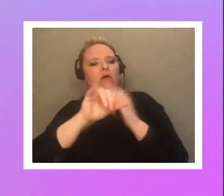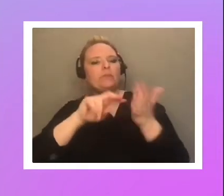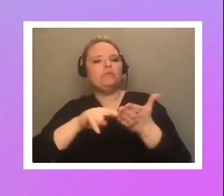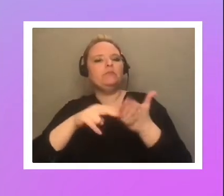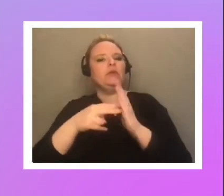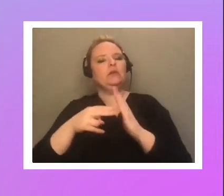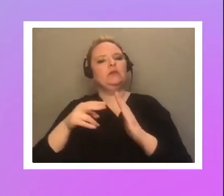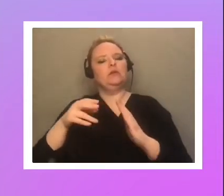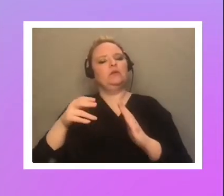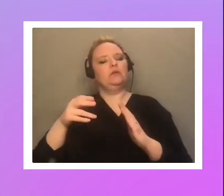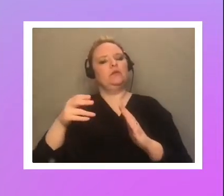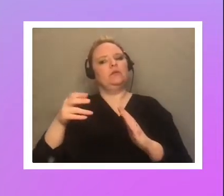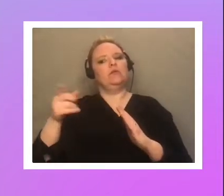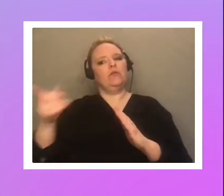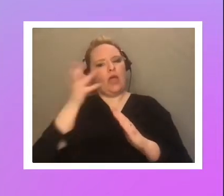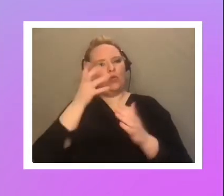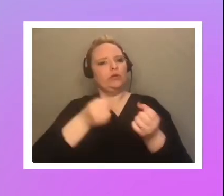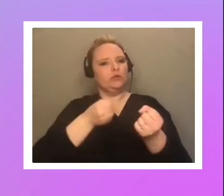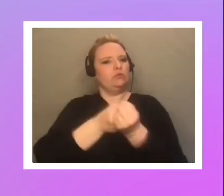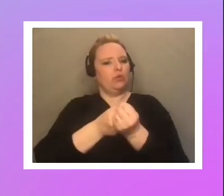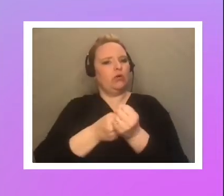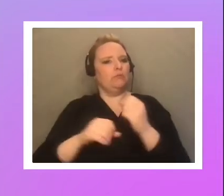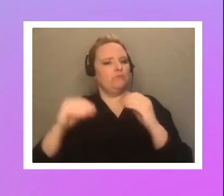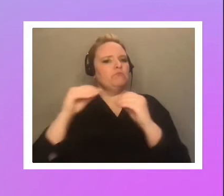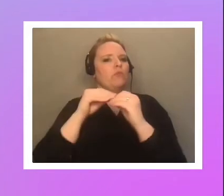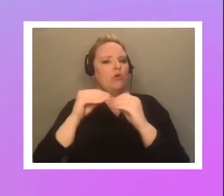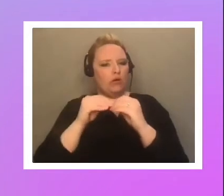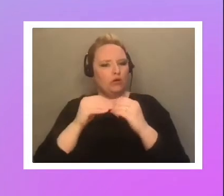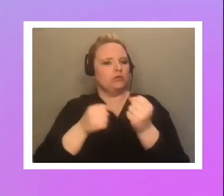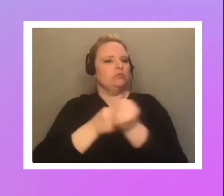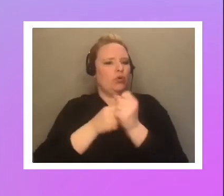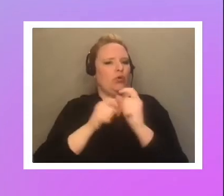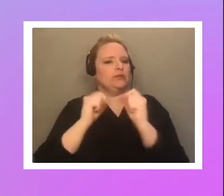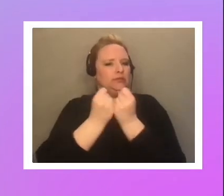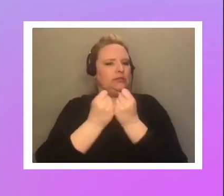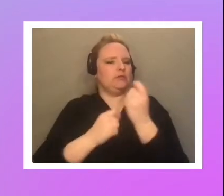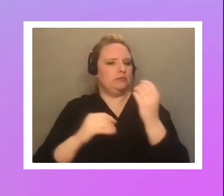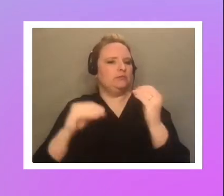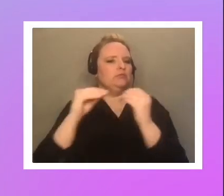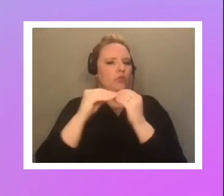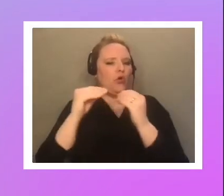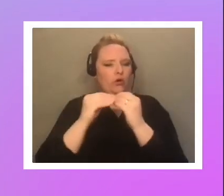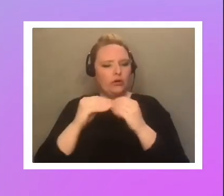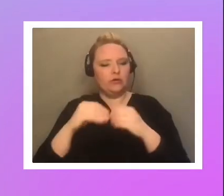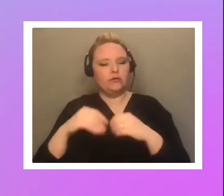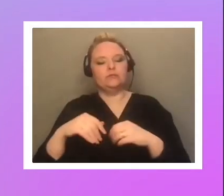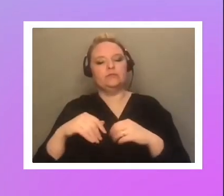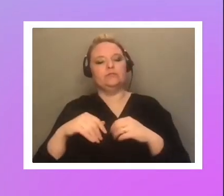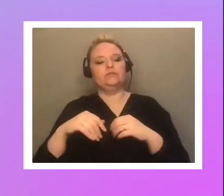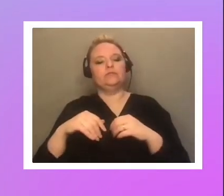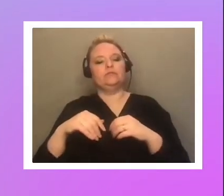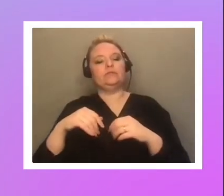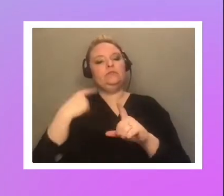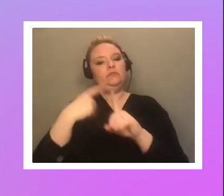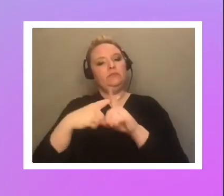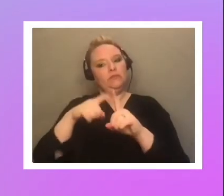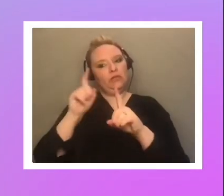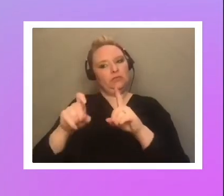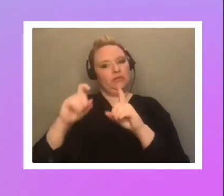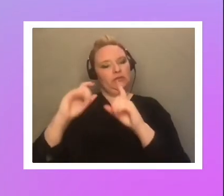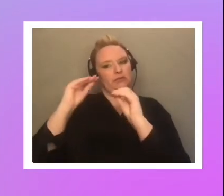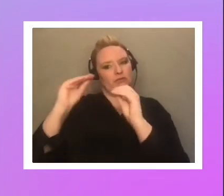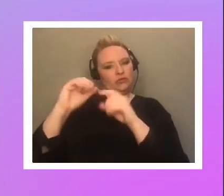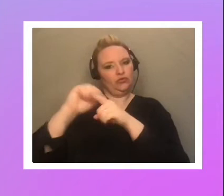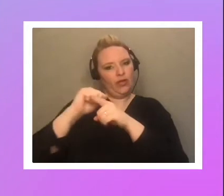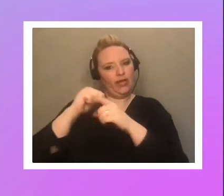they're going to support you and your team. You also want to be sure that you train new